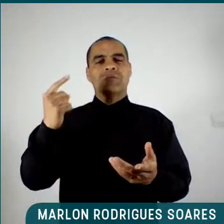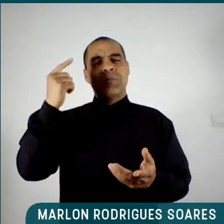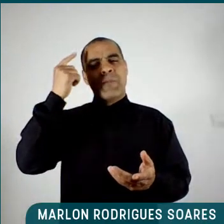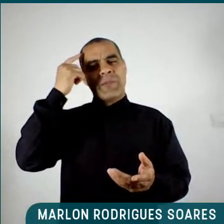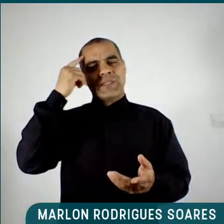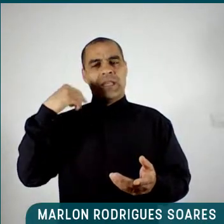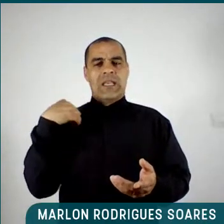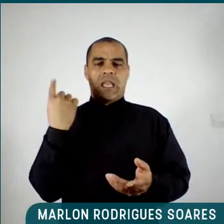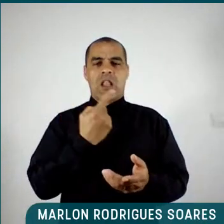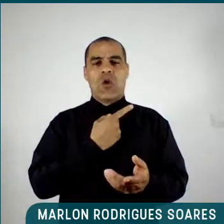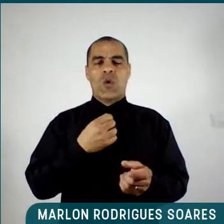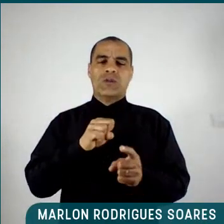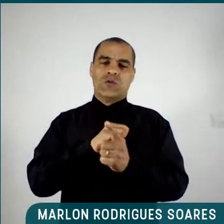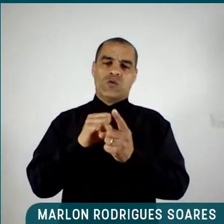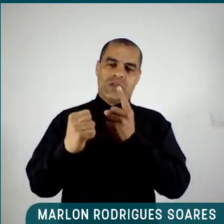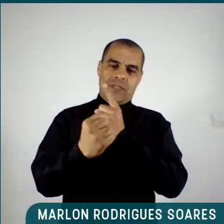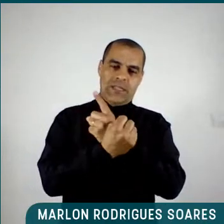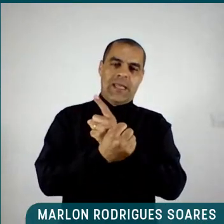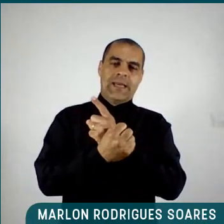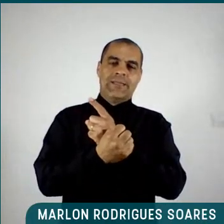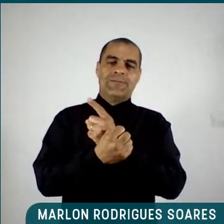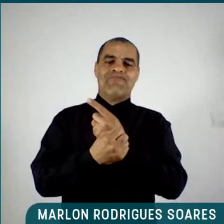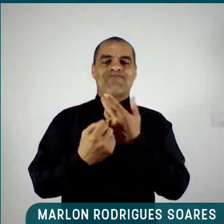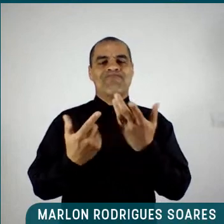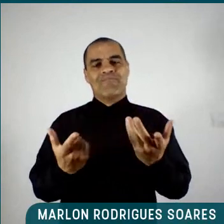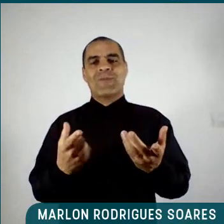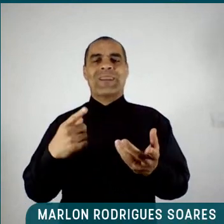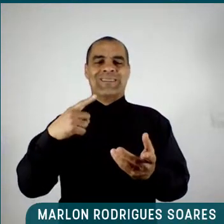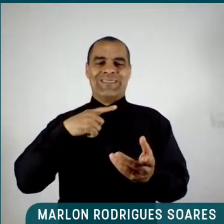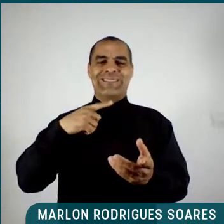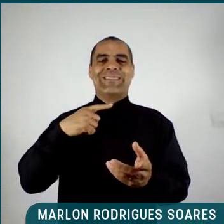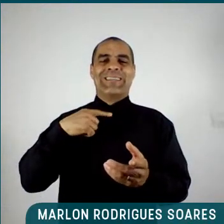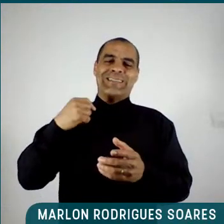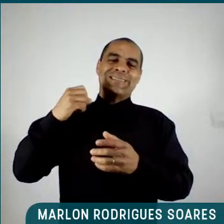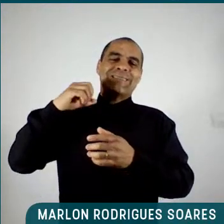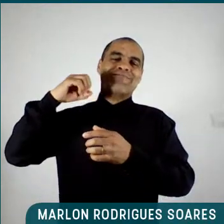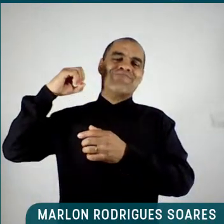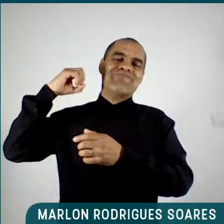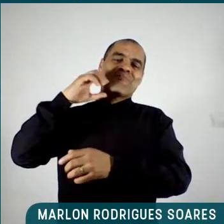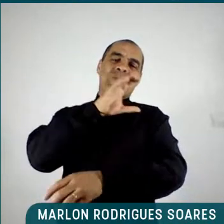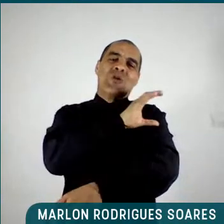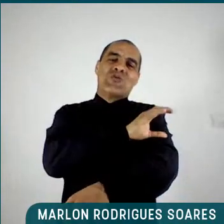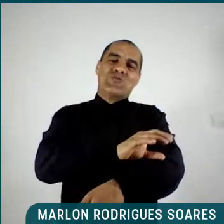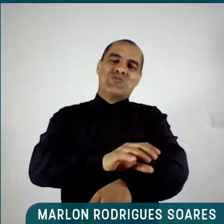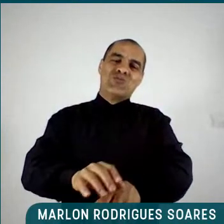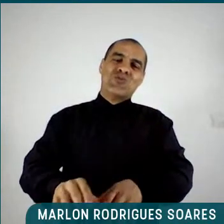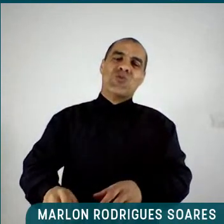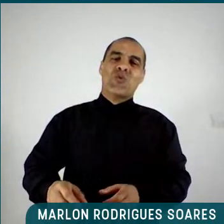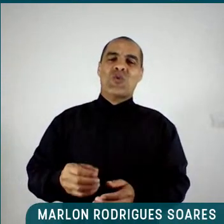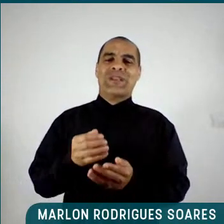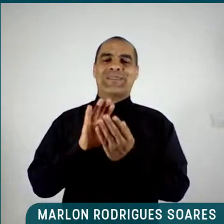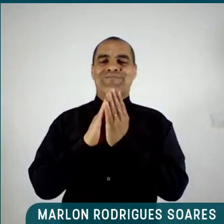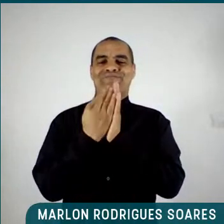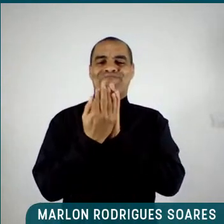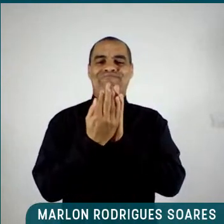that? Our society is a society that has a culture